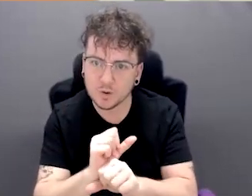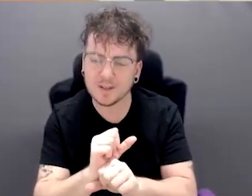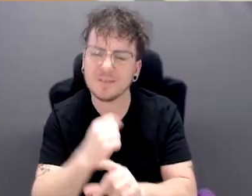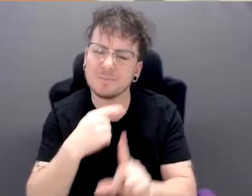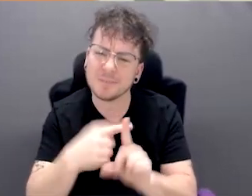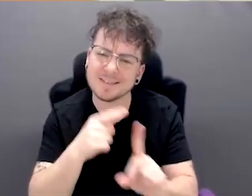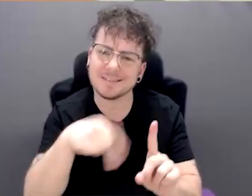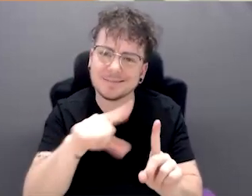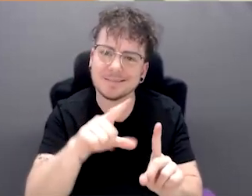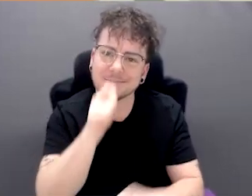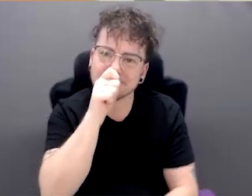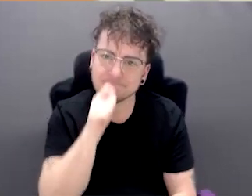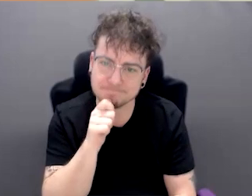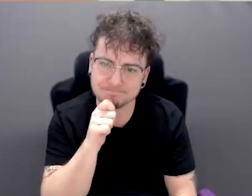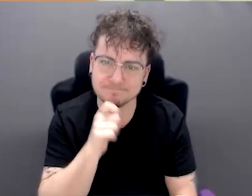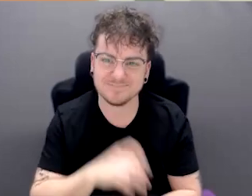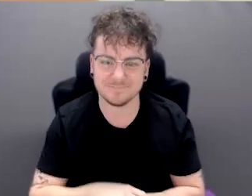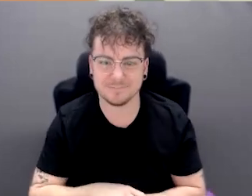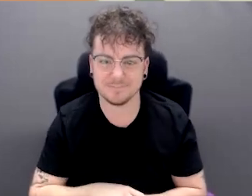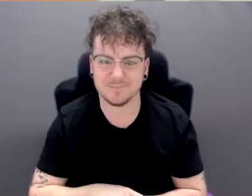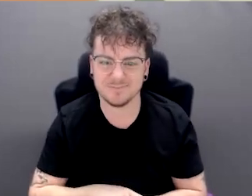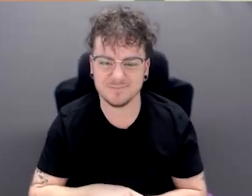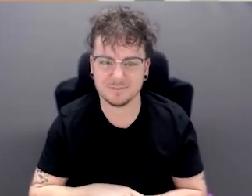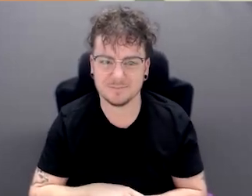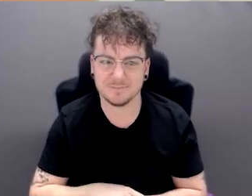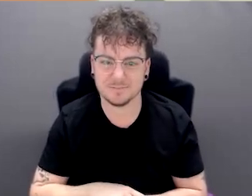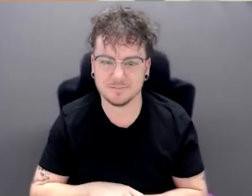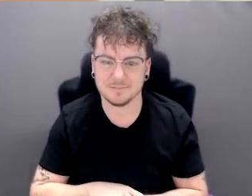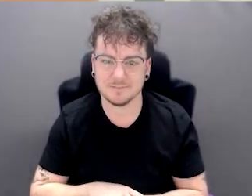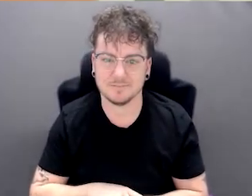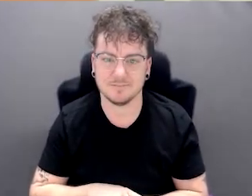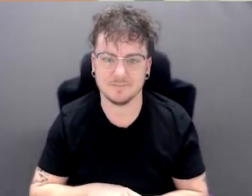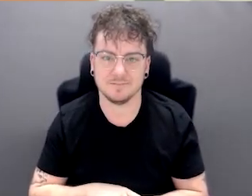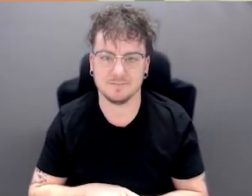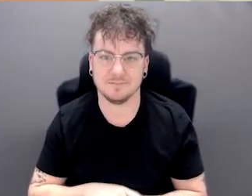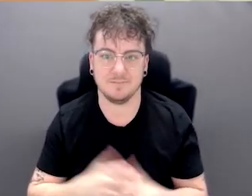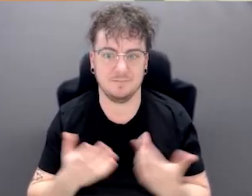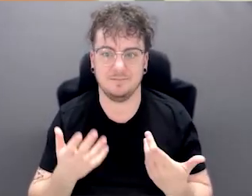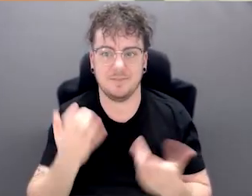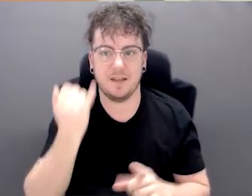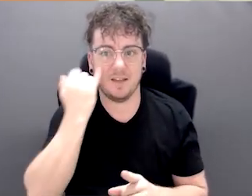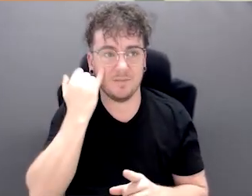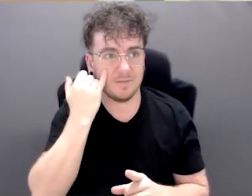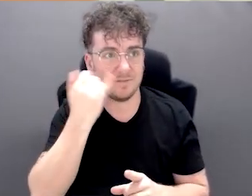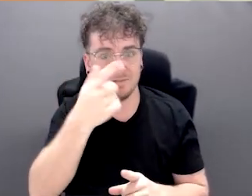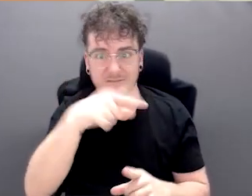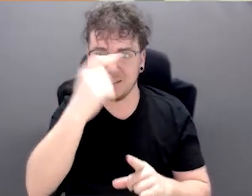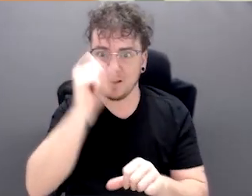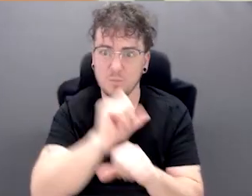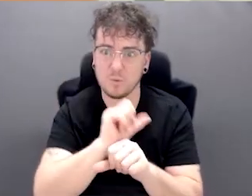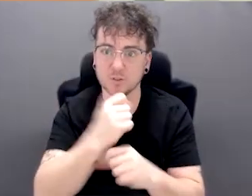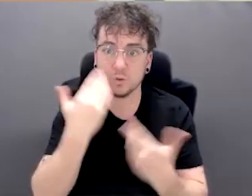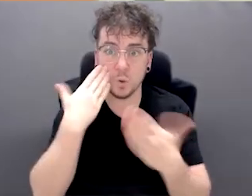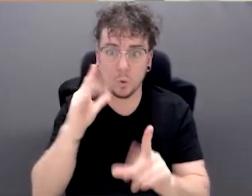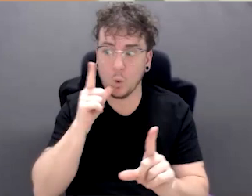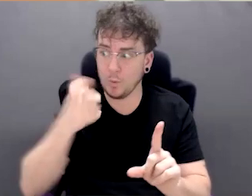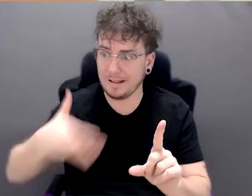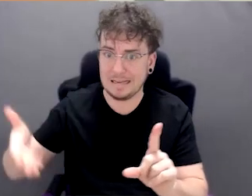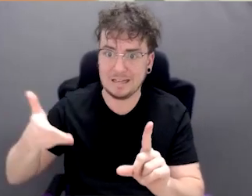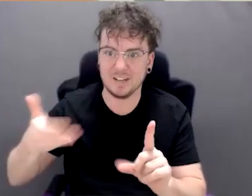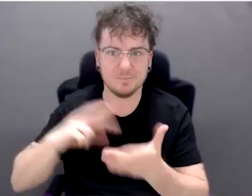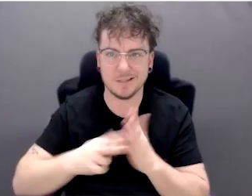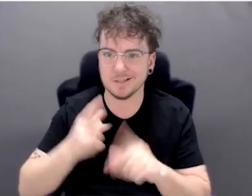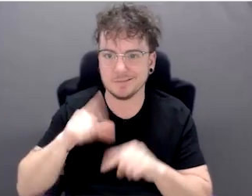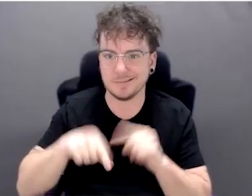end quote. After all, until employers are aware we exist, we can't be included. Next slide,